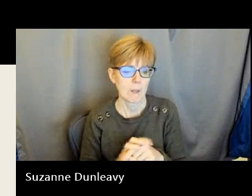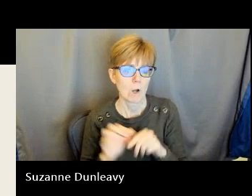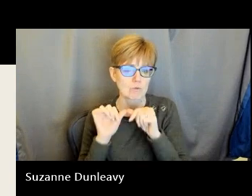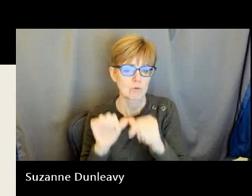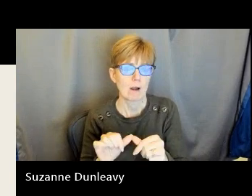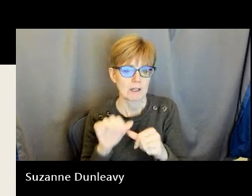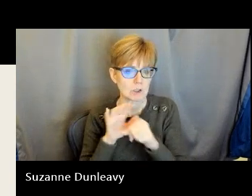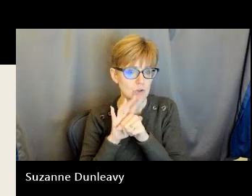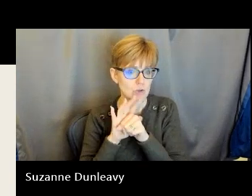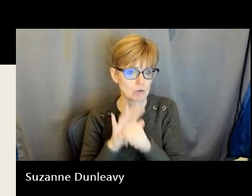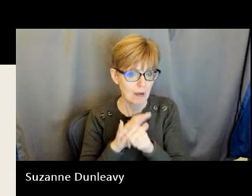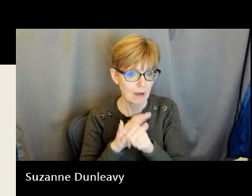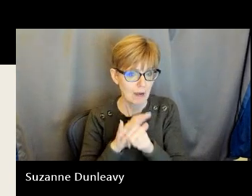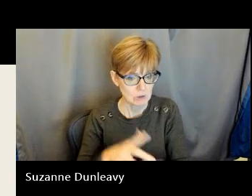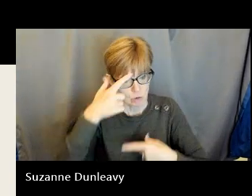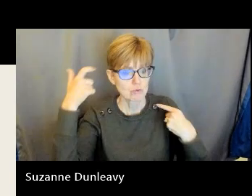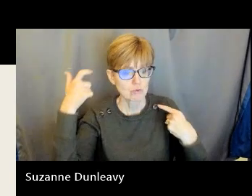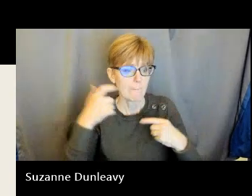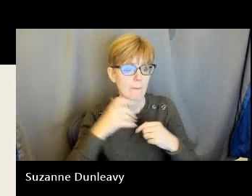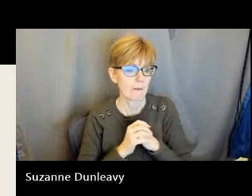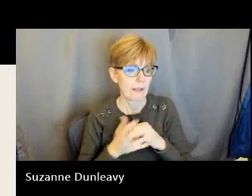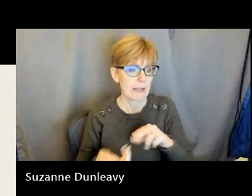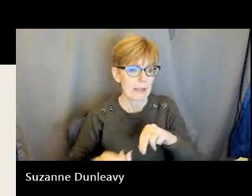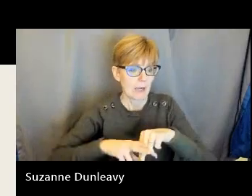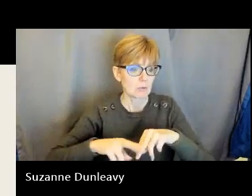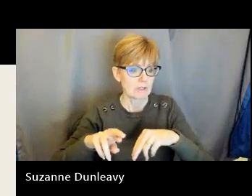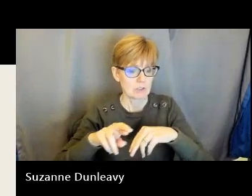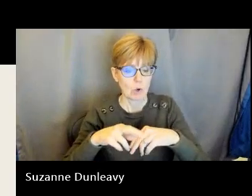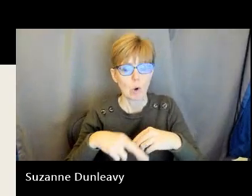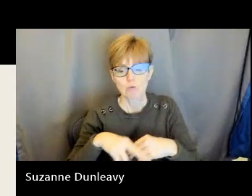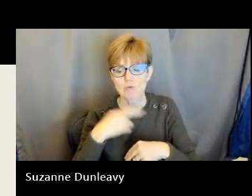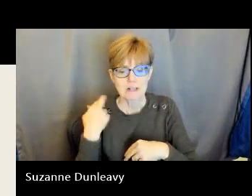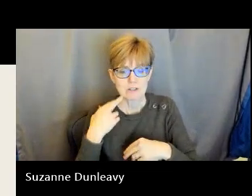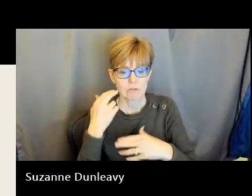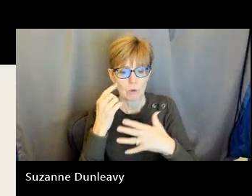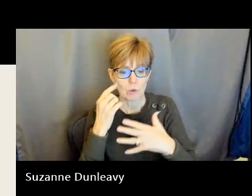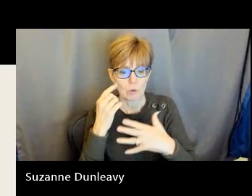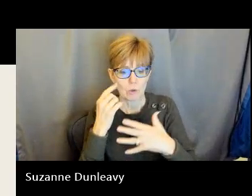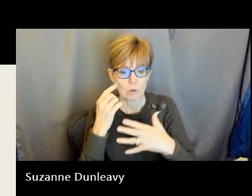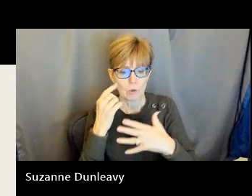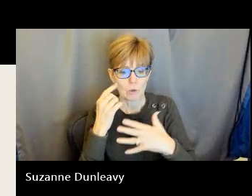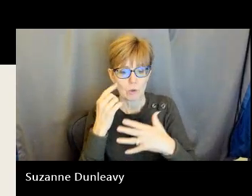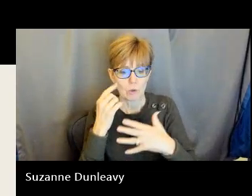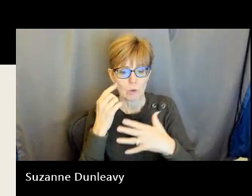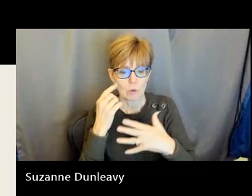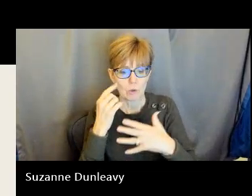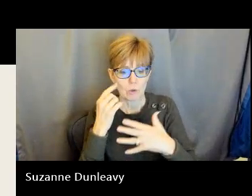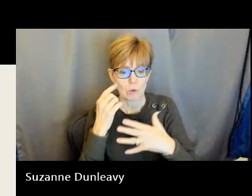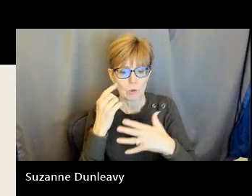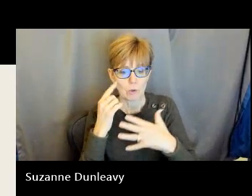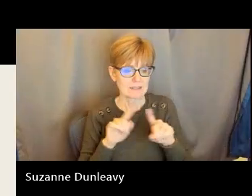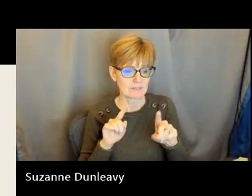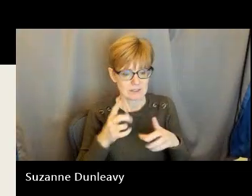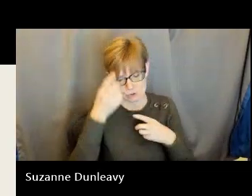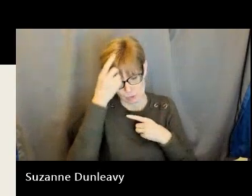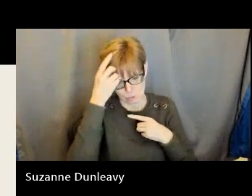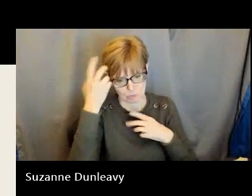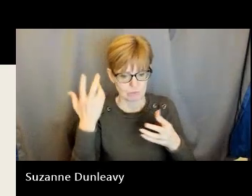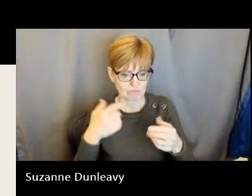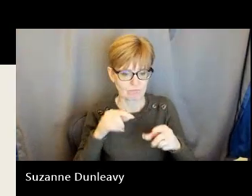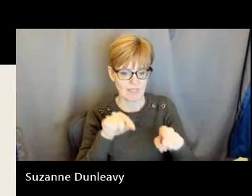mental health disorders that you see on the screen here. And this evidence really underscores, again, that racism